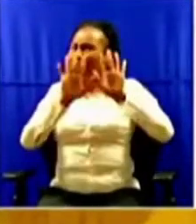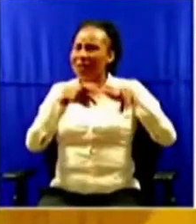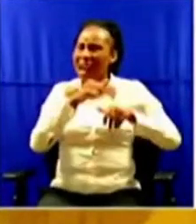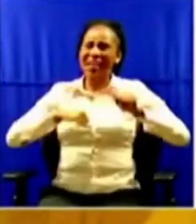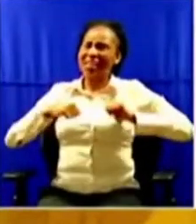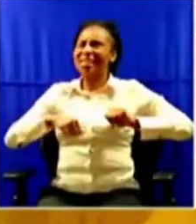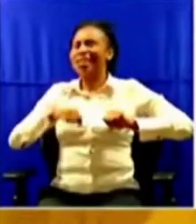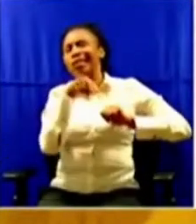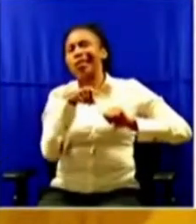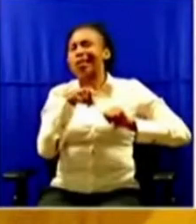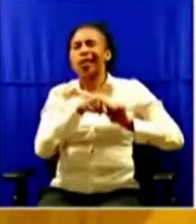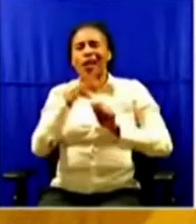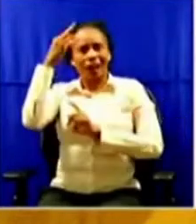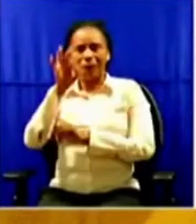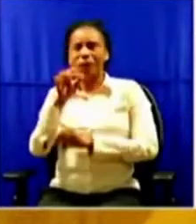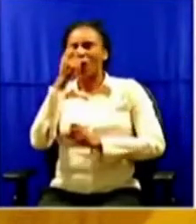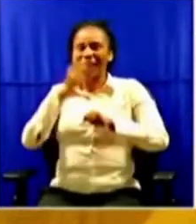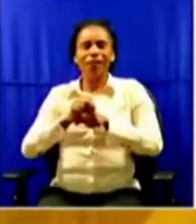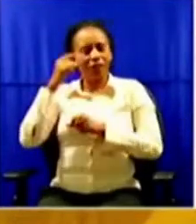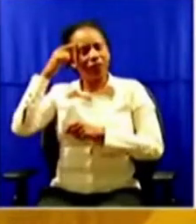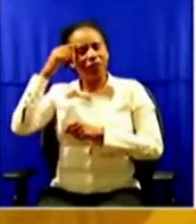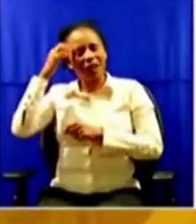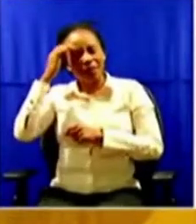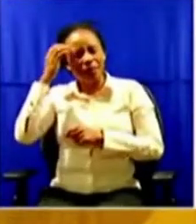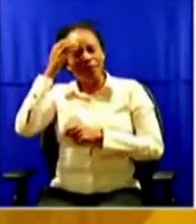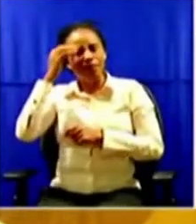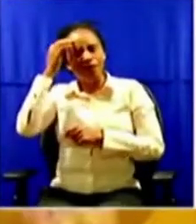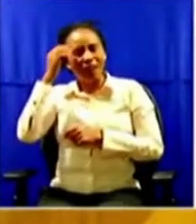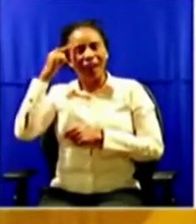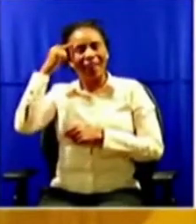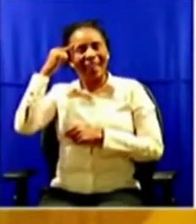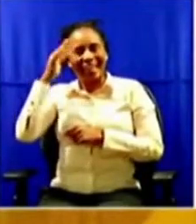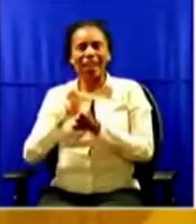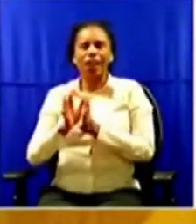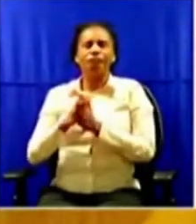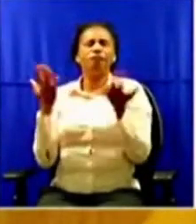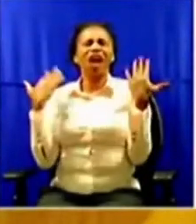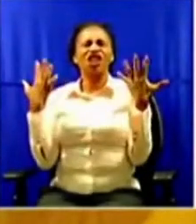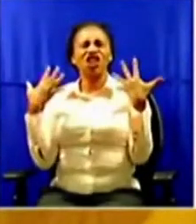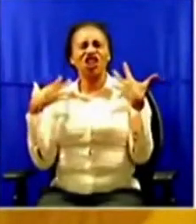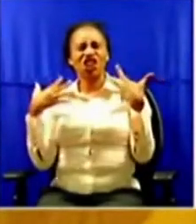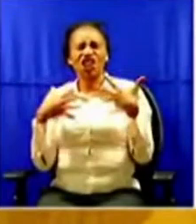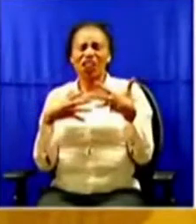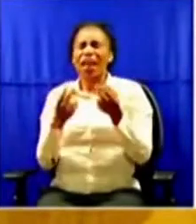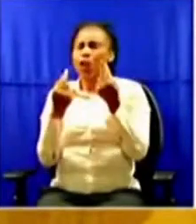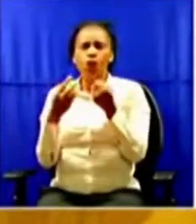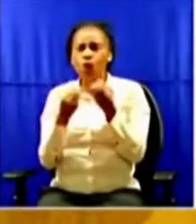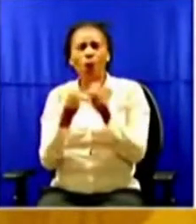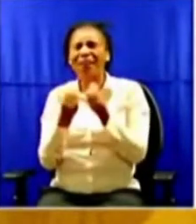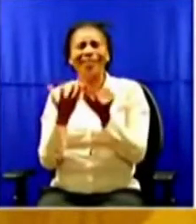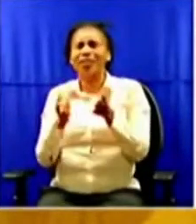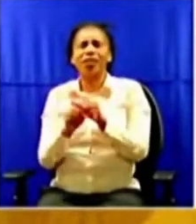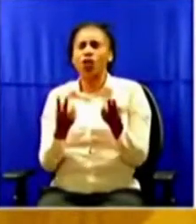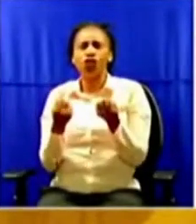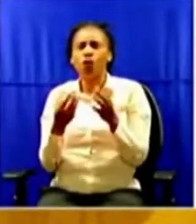fresh thinking, new ideas, and real leadership. That is why, as my colleague has said, we will table an agenda